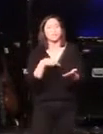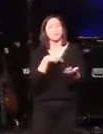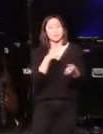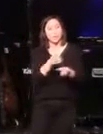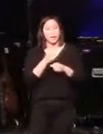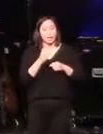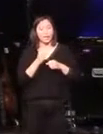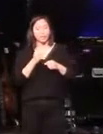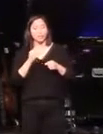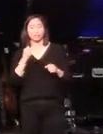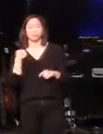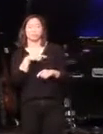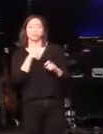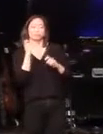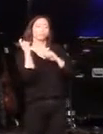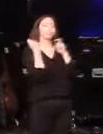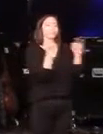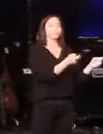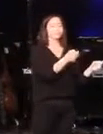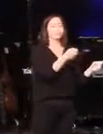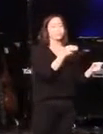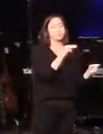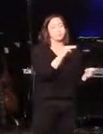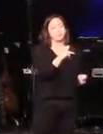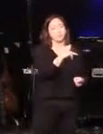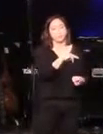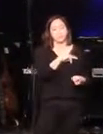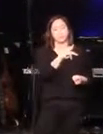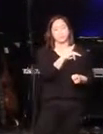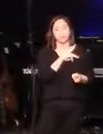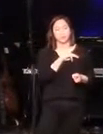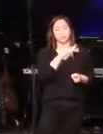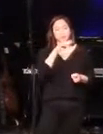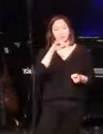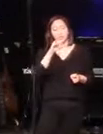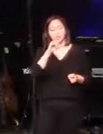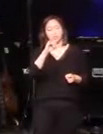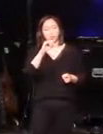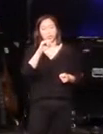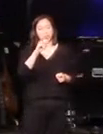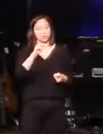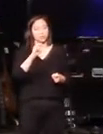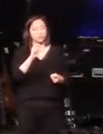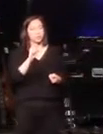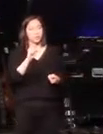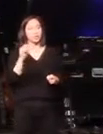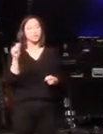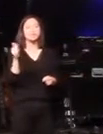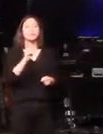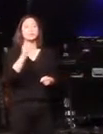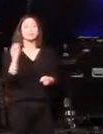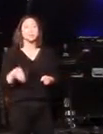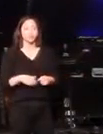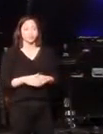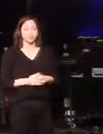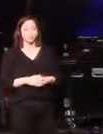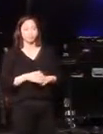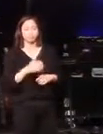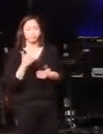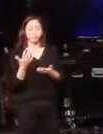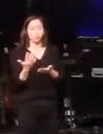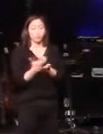story. We don't pull from it. We don't draw from it. 10%, period. Of that